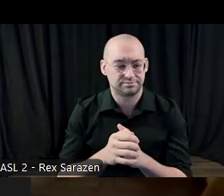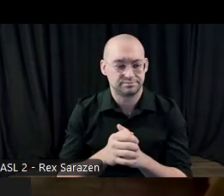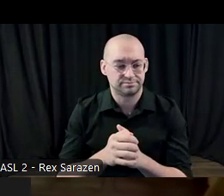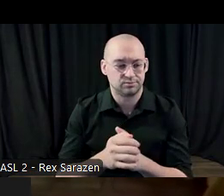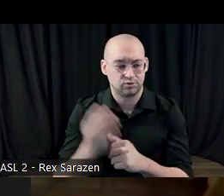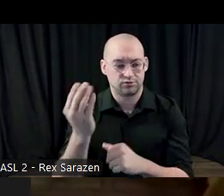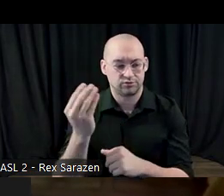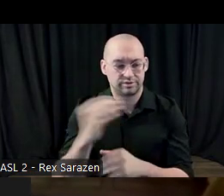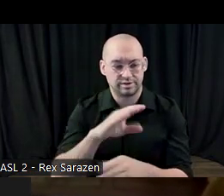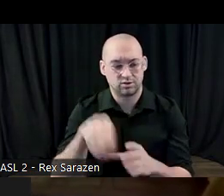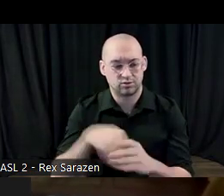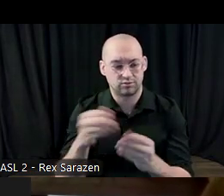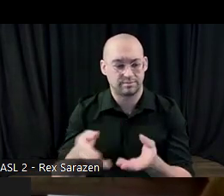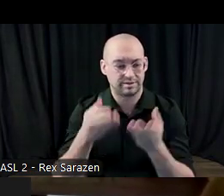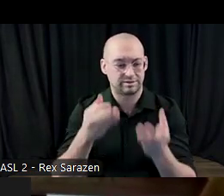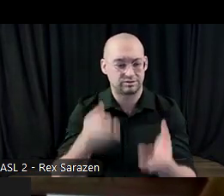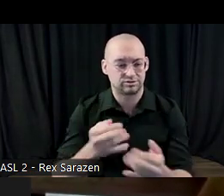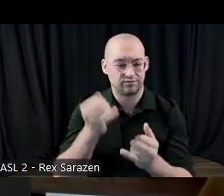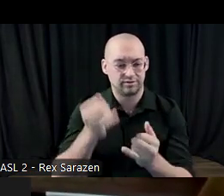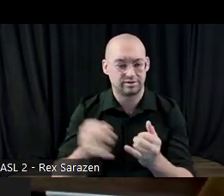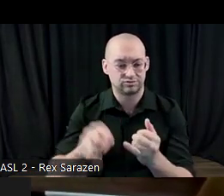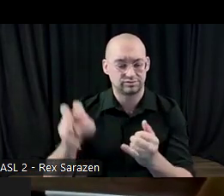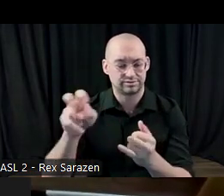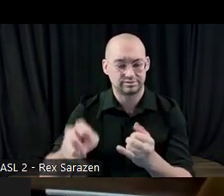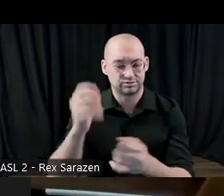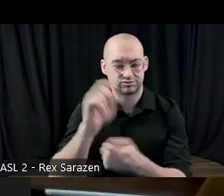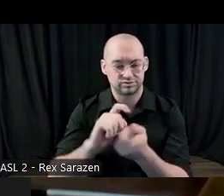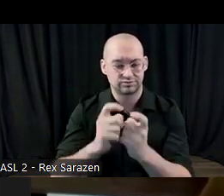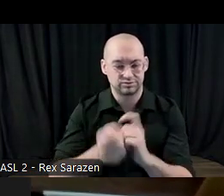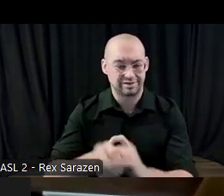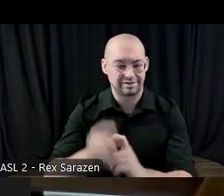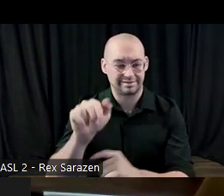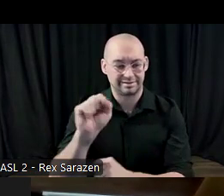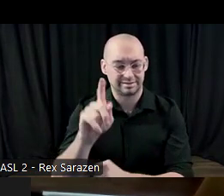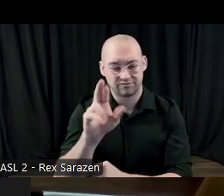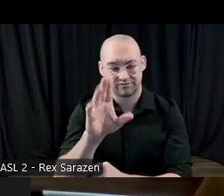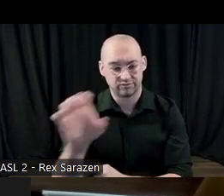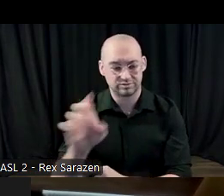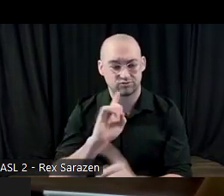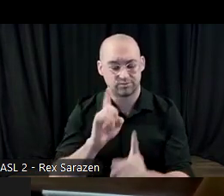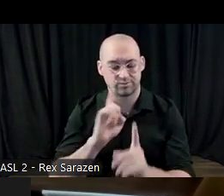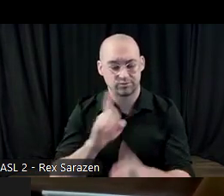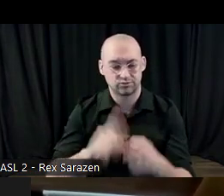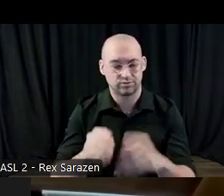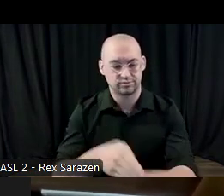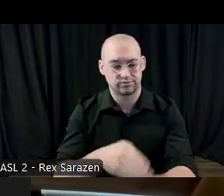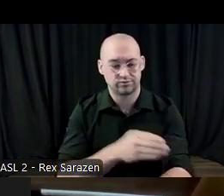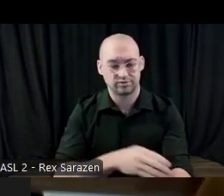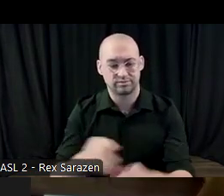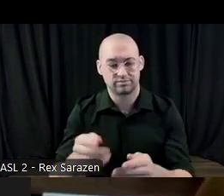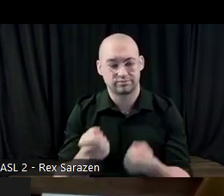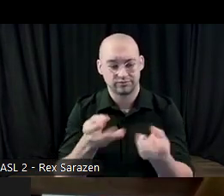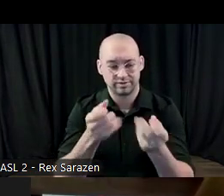14, include recommendations in the final Transit Transformation Task Force report to improve the